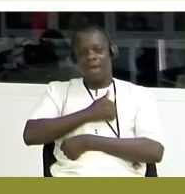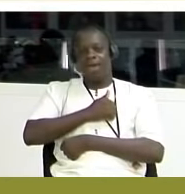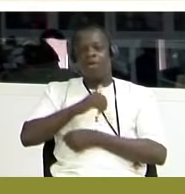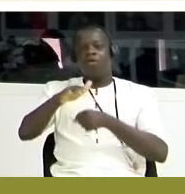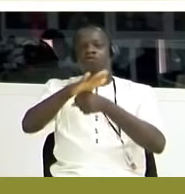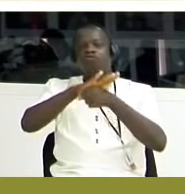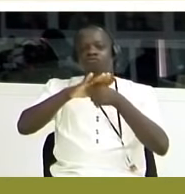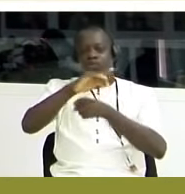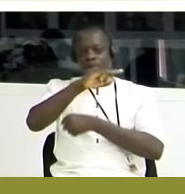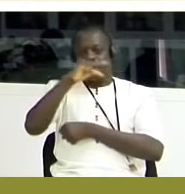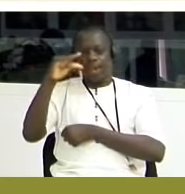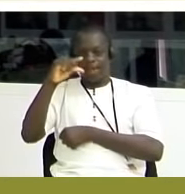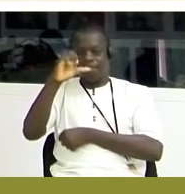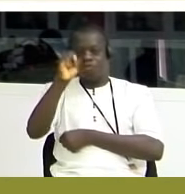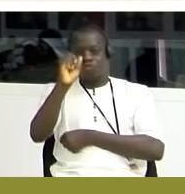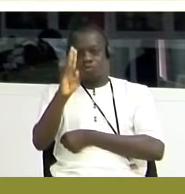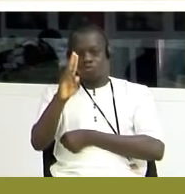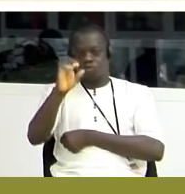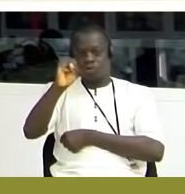Ousman Badjie.